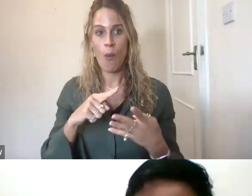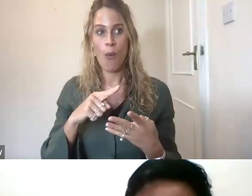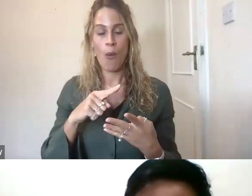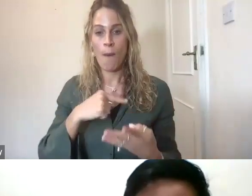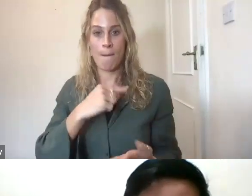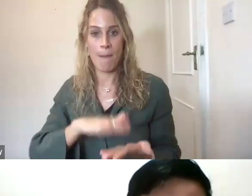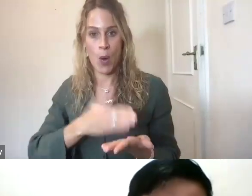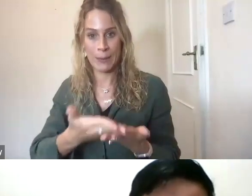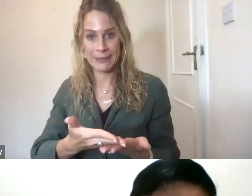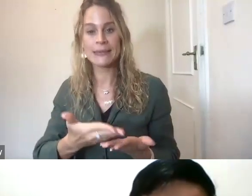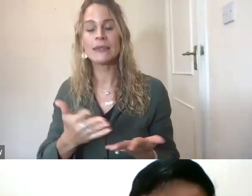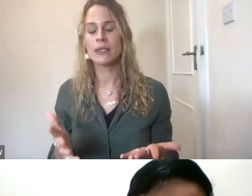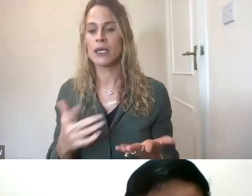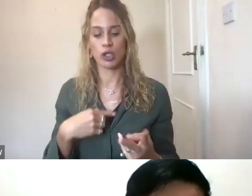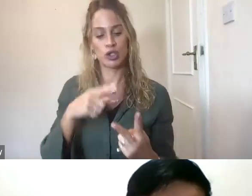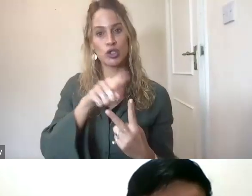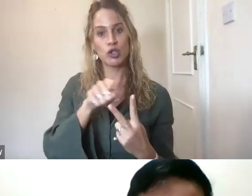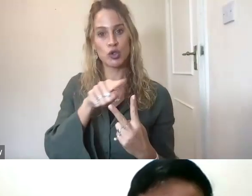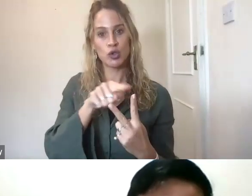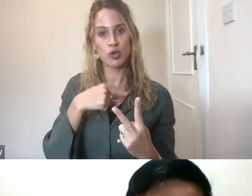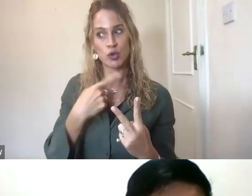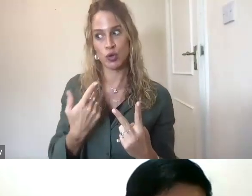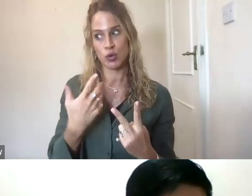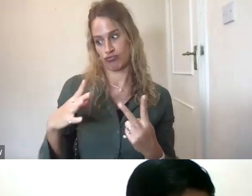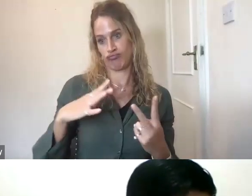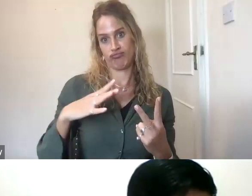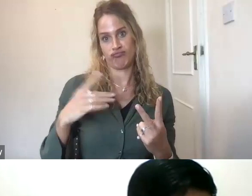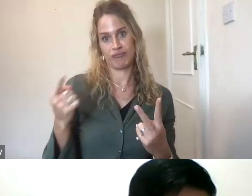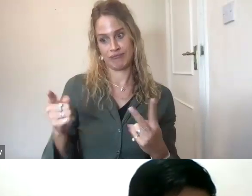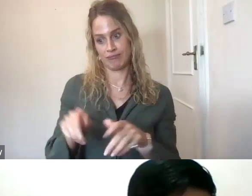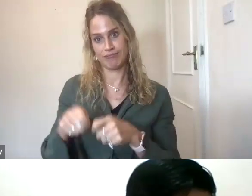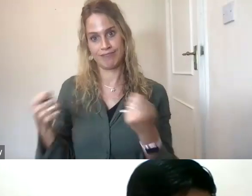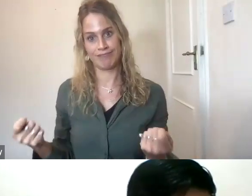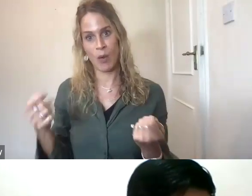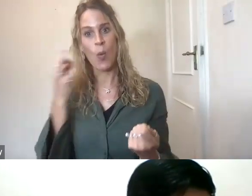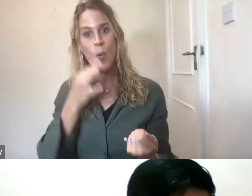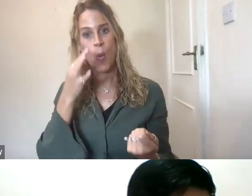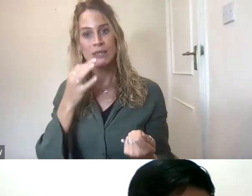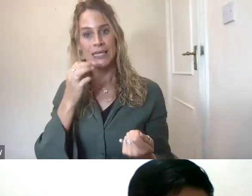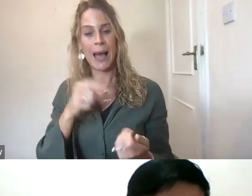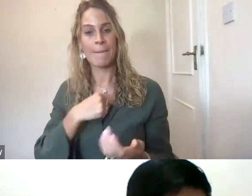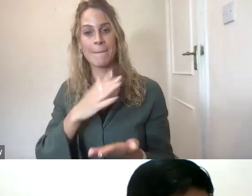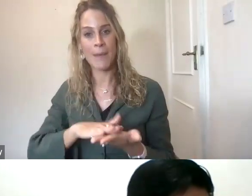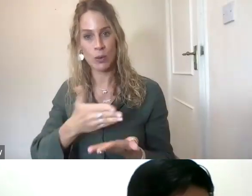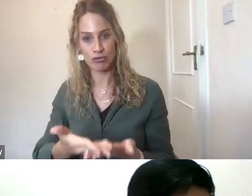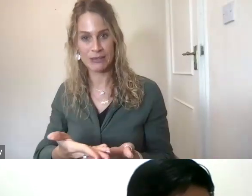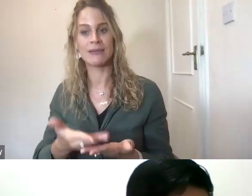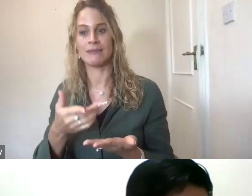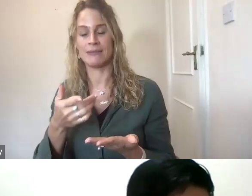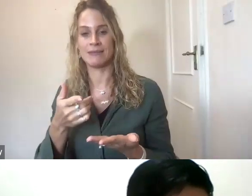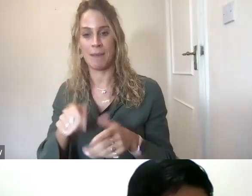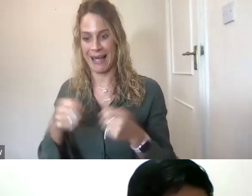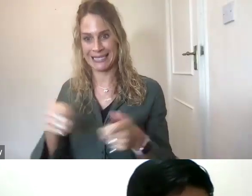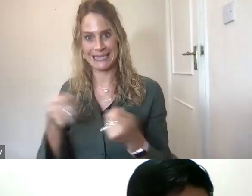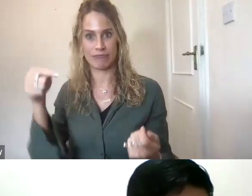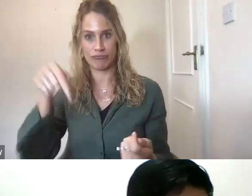translation. 2 of them are already in the latest issue of Modern Poetry and Translation, and the 2 new